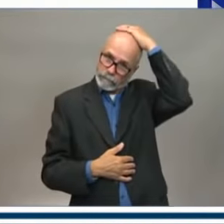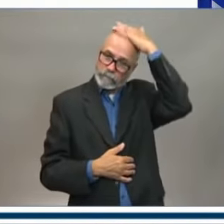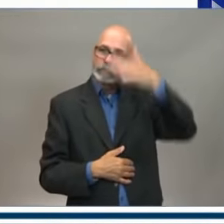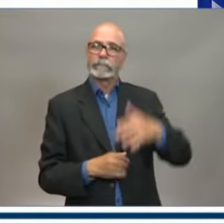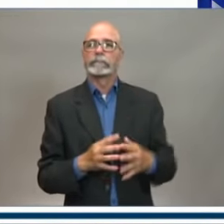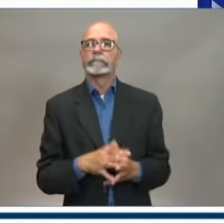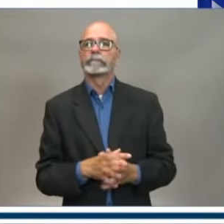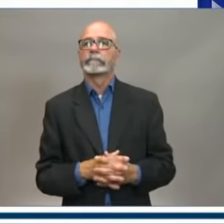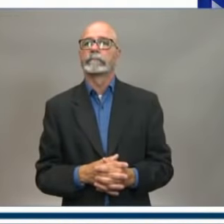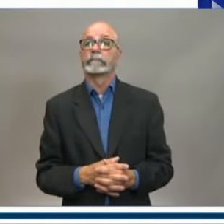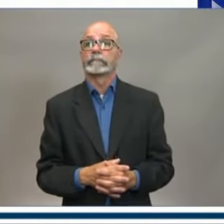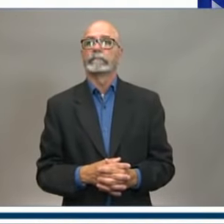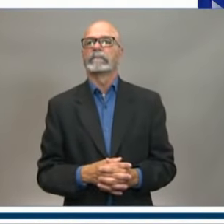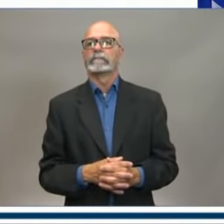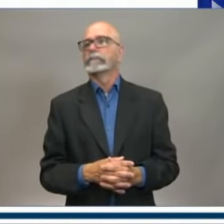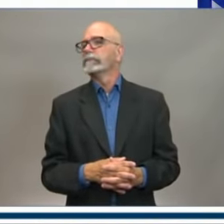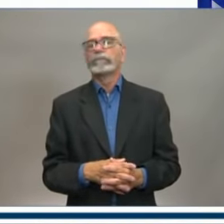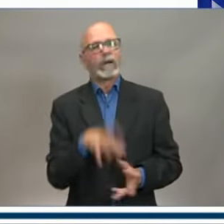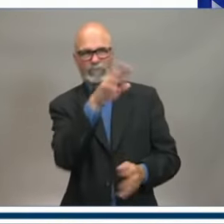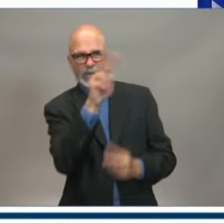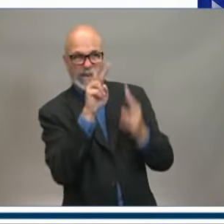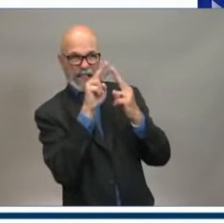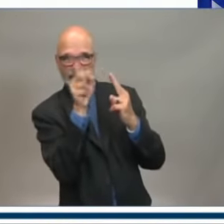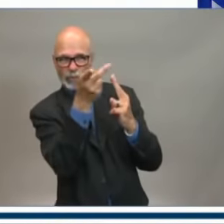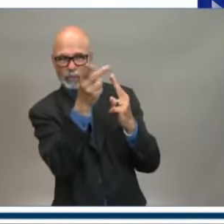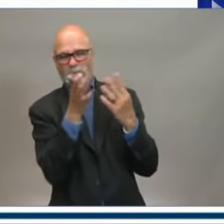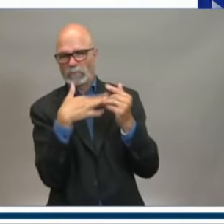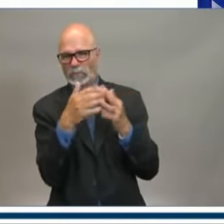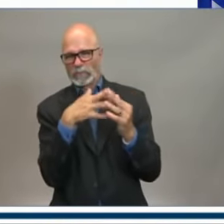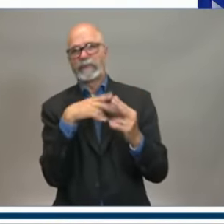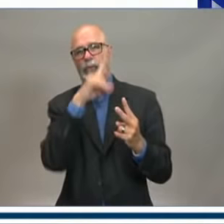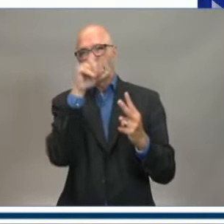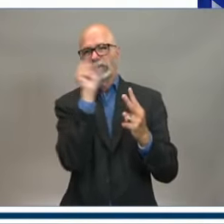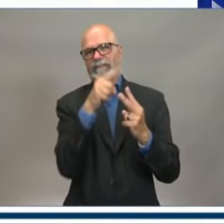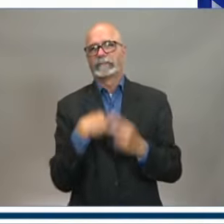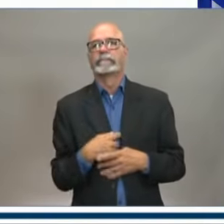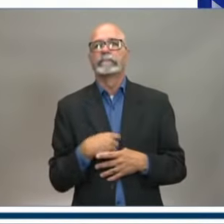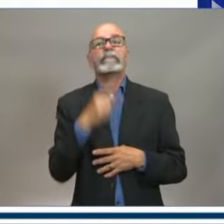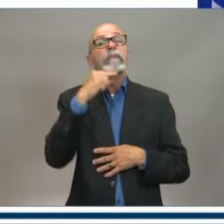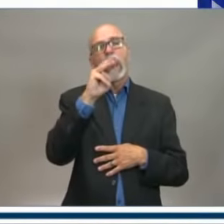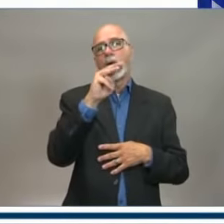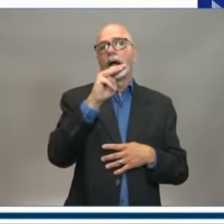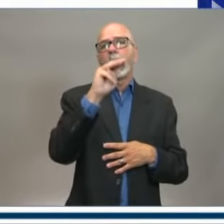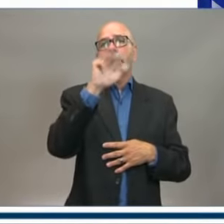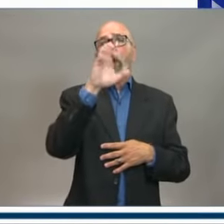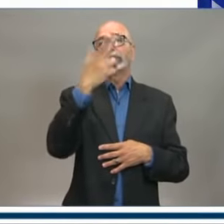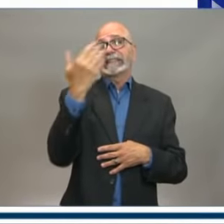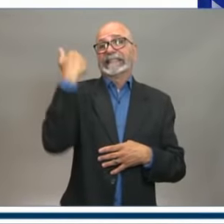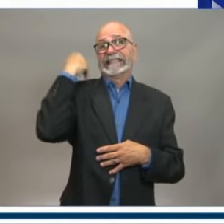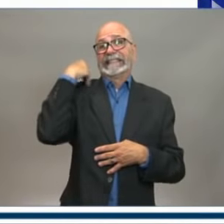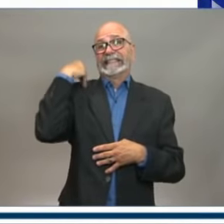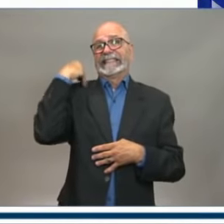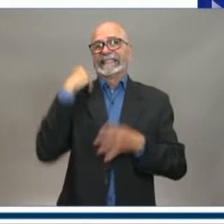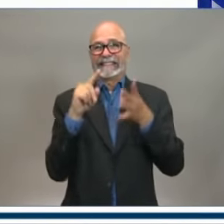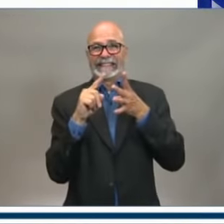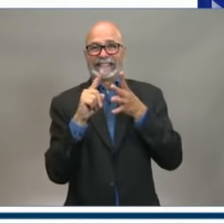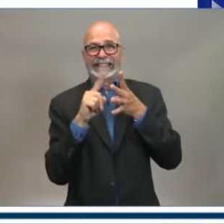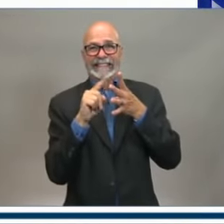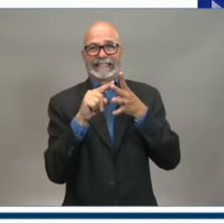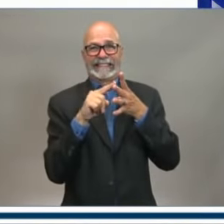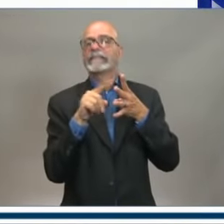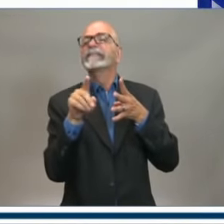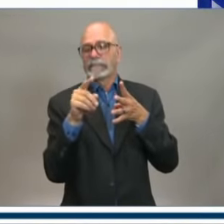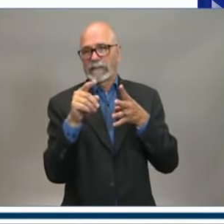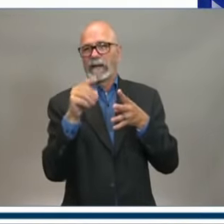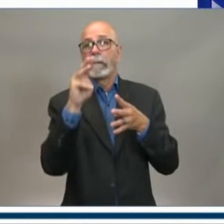would be for the Premier or for Dr. Strang. Since mid-March, the QE2 has run over 700 COVID tests for PEI and over 400 for St. Pierre Miquelon.